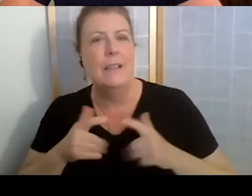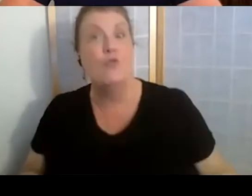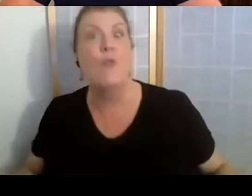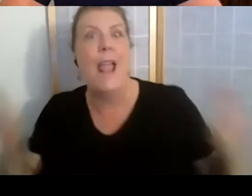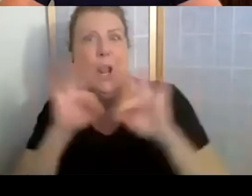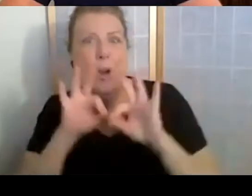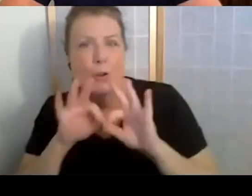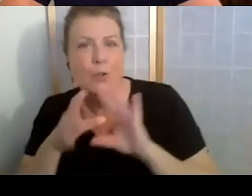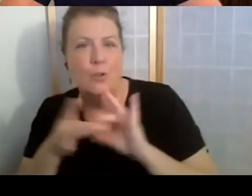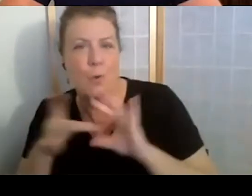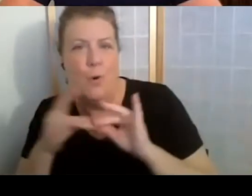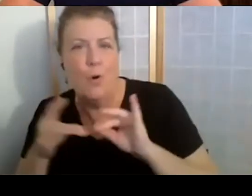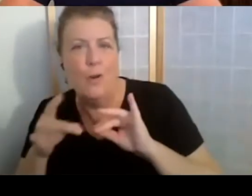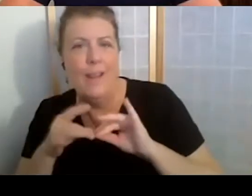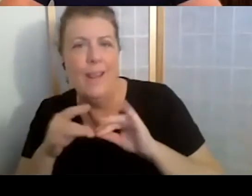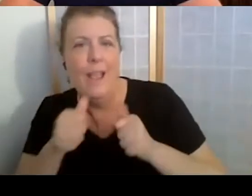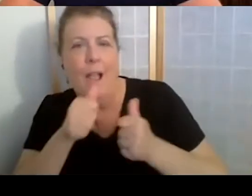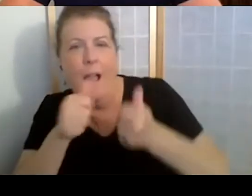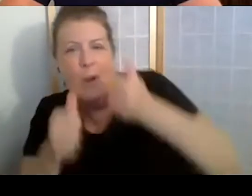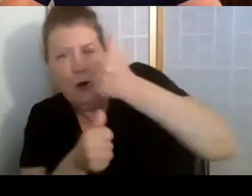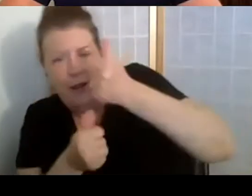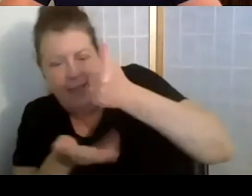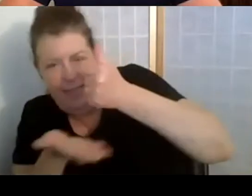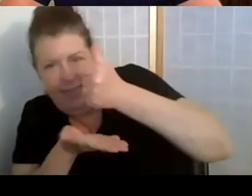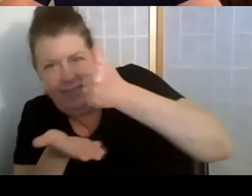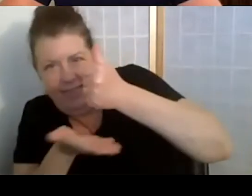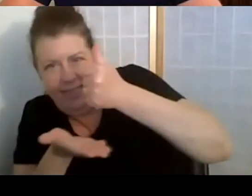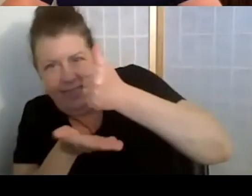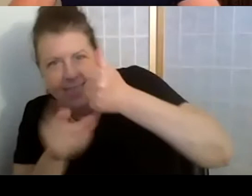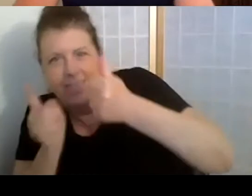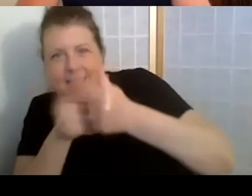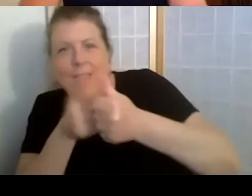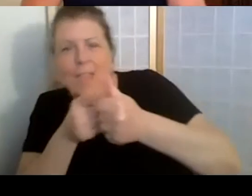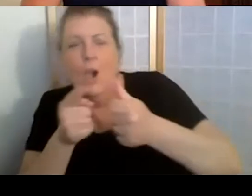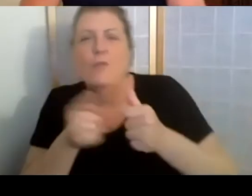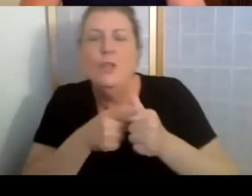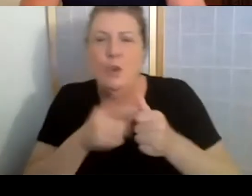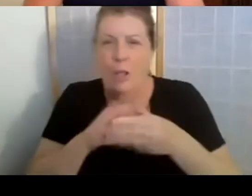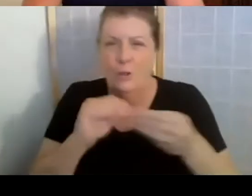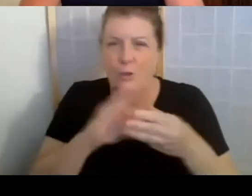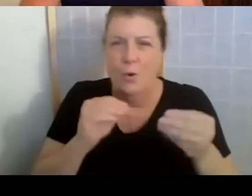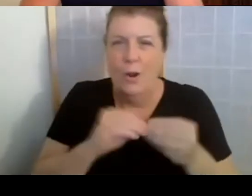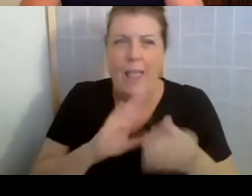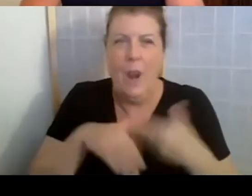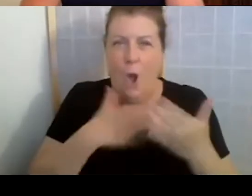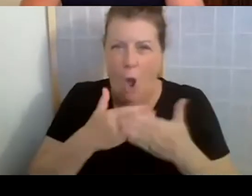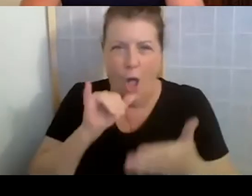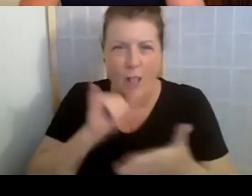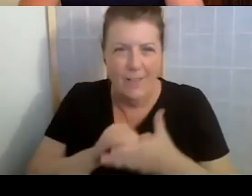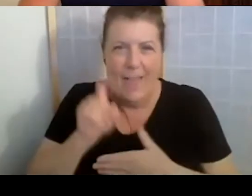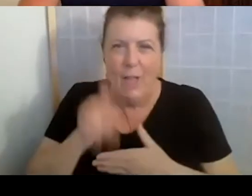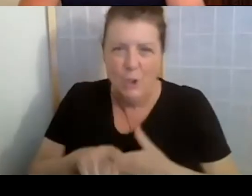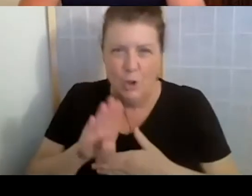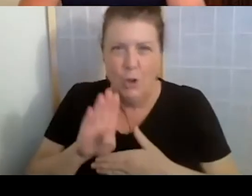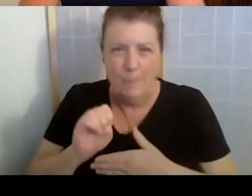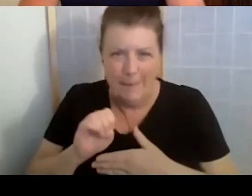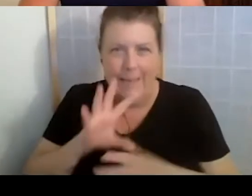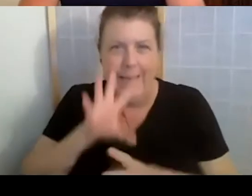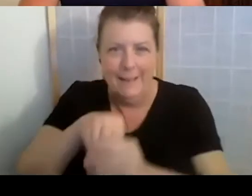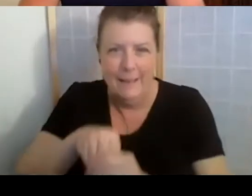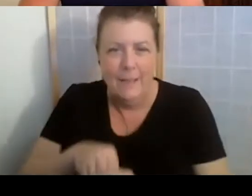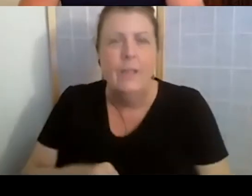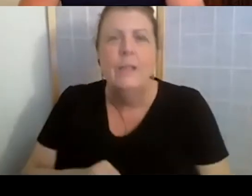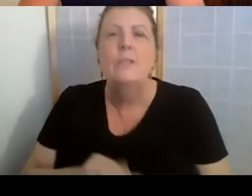all of that should be part of the story. And so let's not write Black women out of